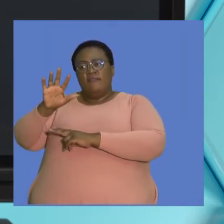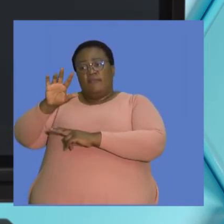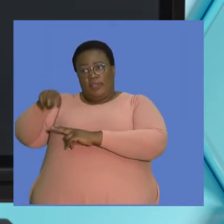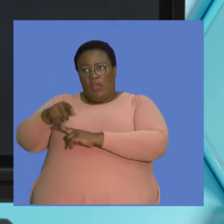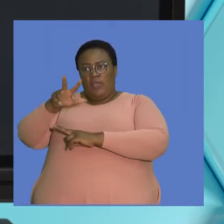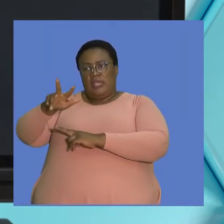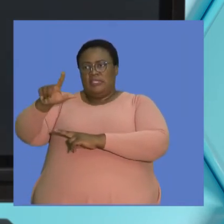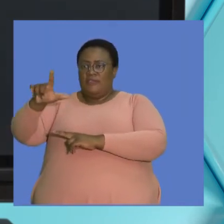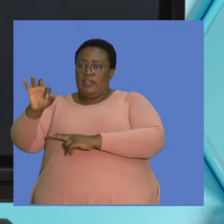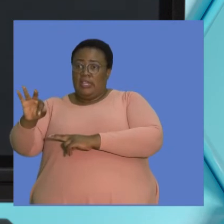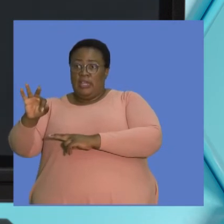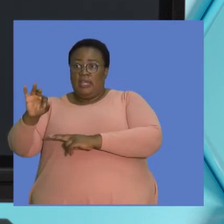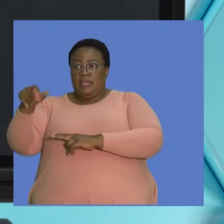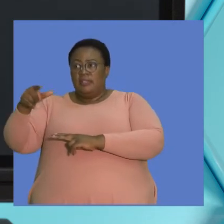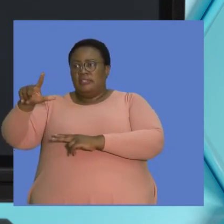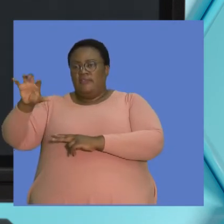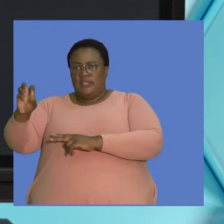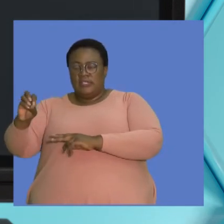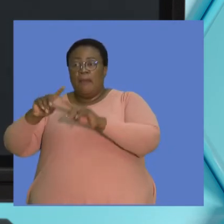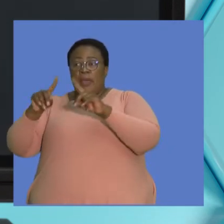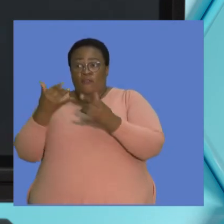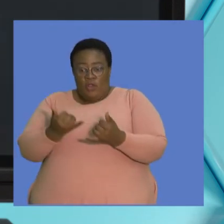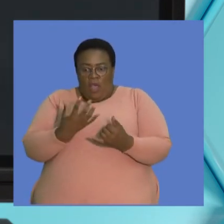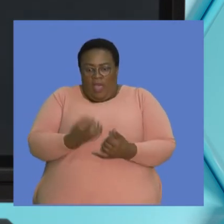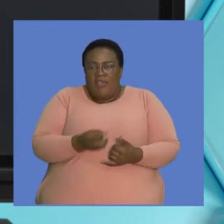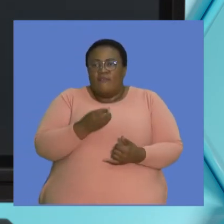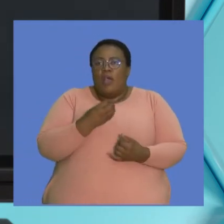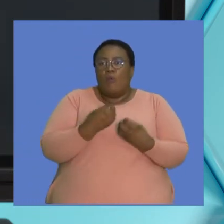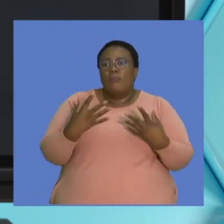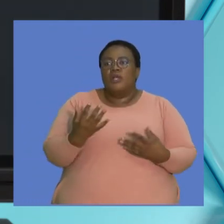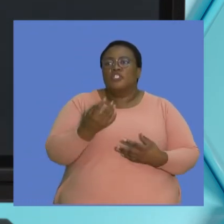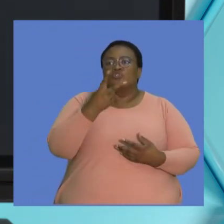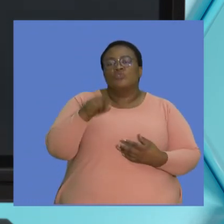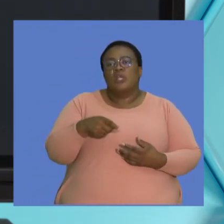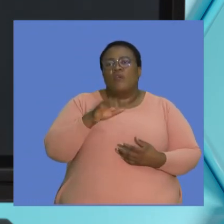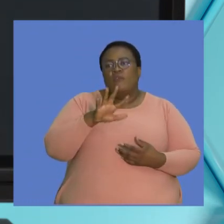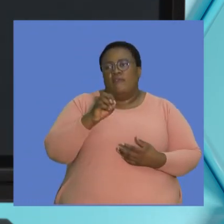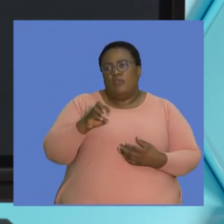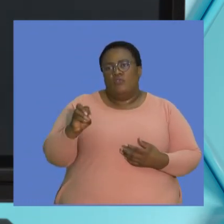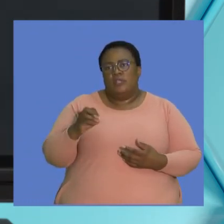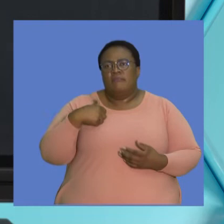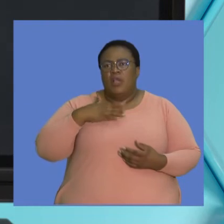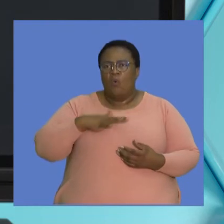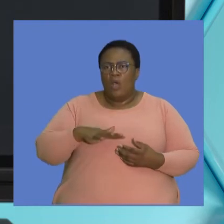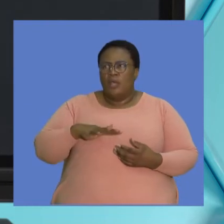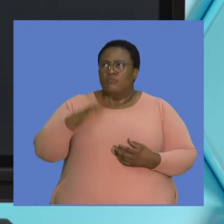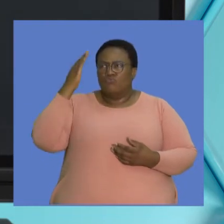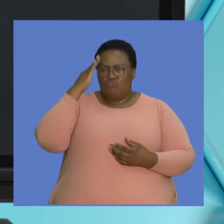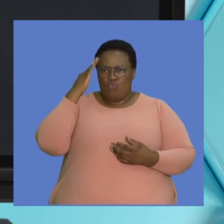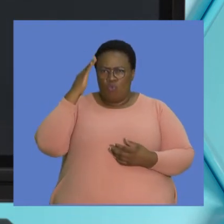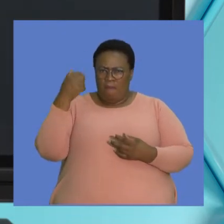5,873 and 70 cents. But now, presently, I have 2,500. I want to know